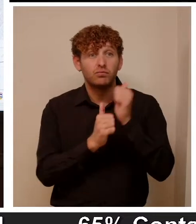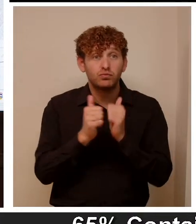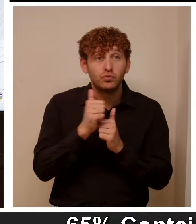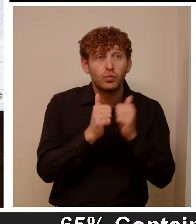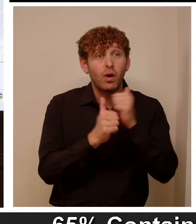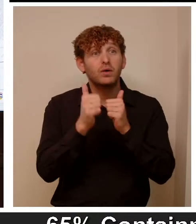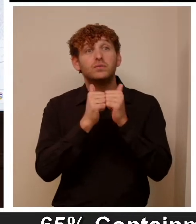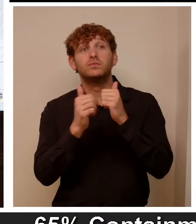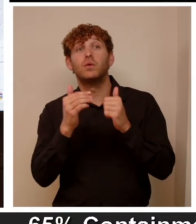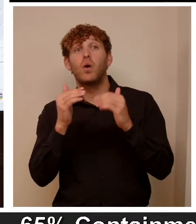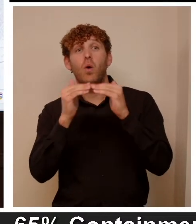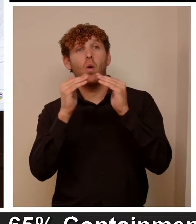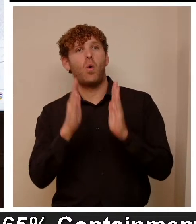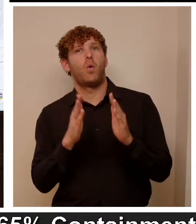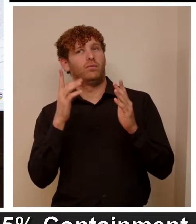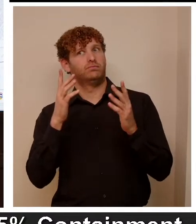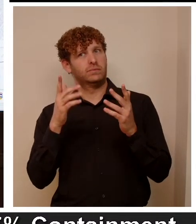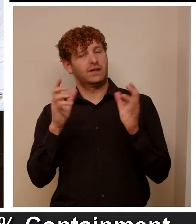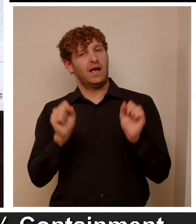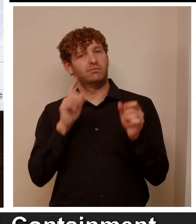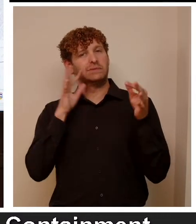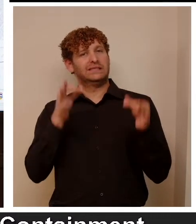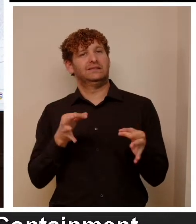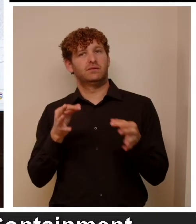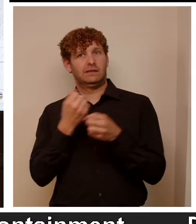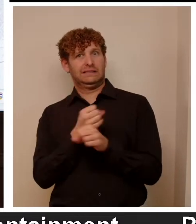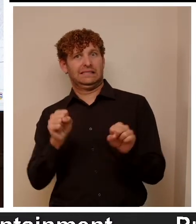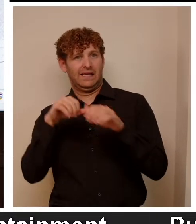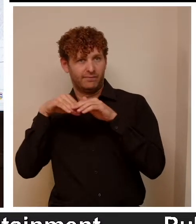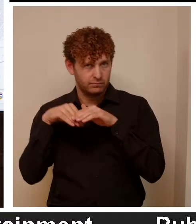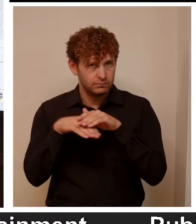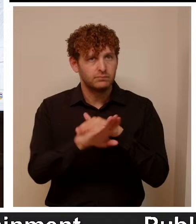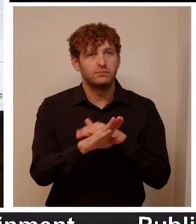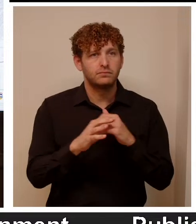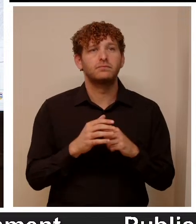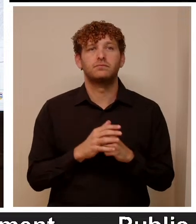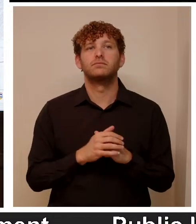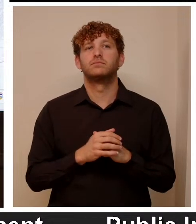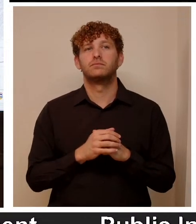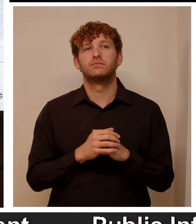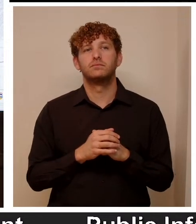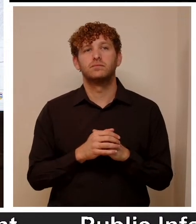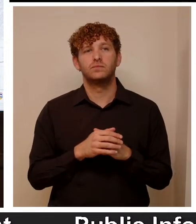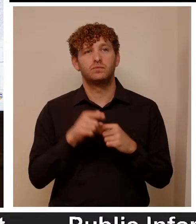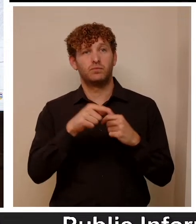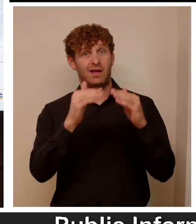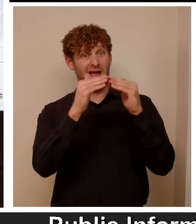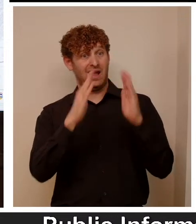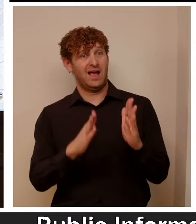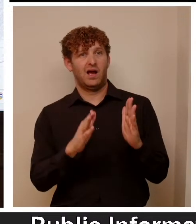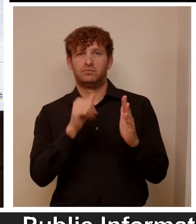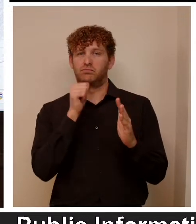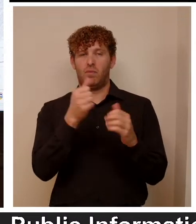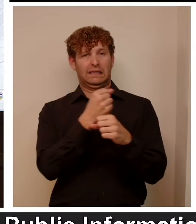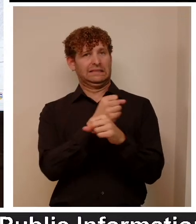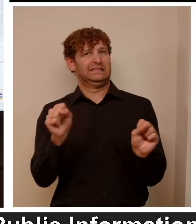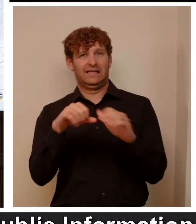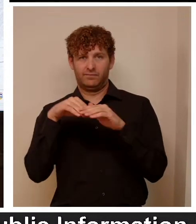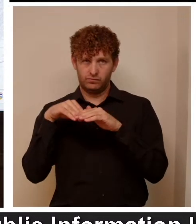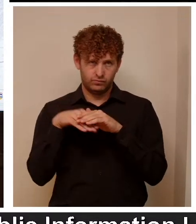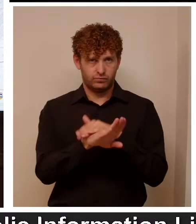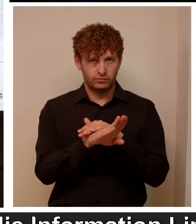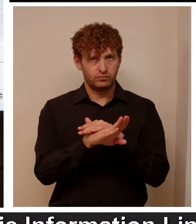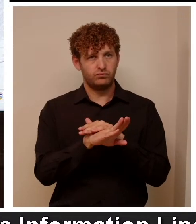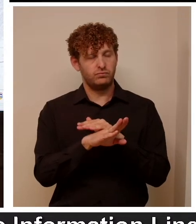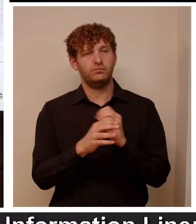enter. A red tagged building means the building is unsafe to occupy. Severe structural damage